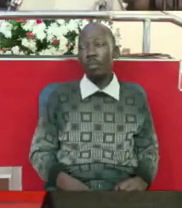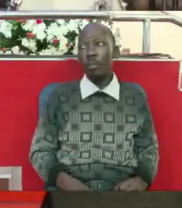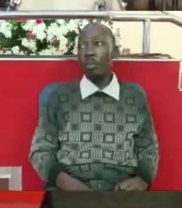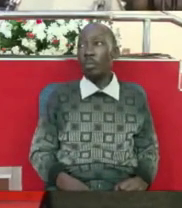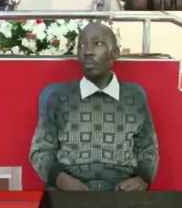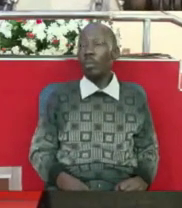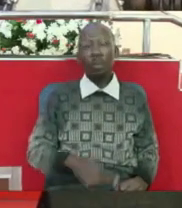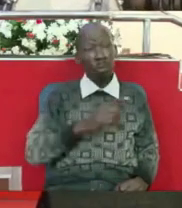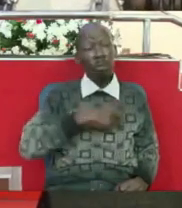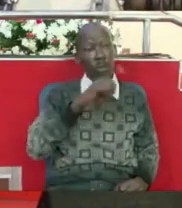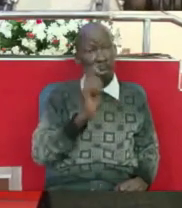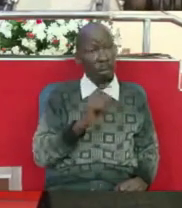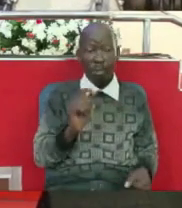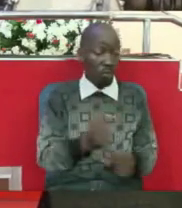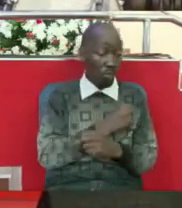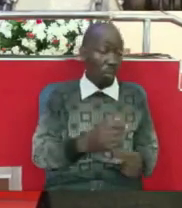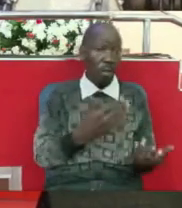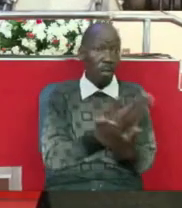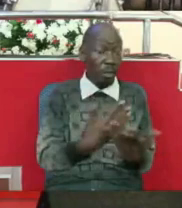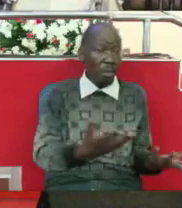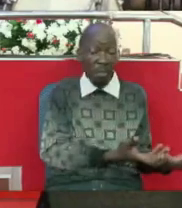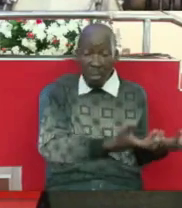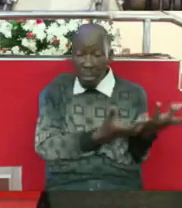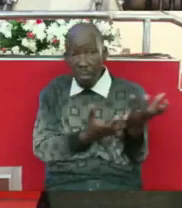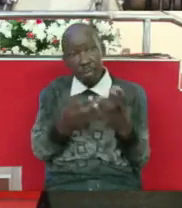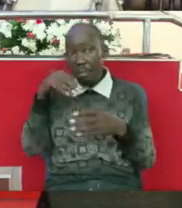Do you need to take anything with you? Utahitaji kwenda na chochote?